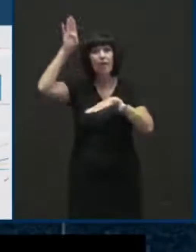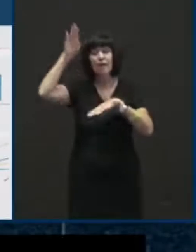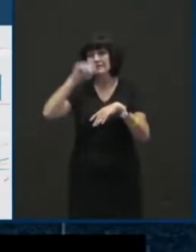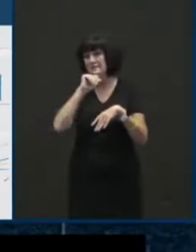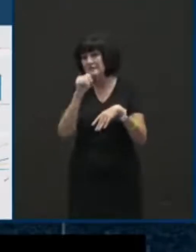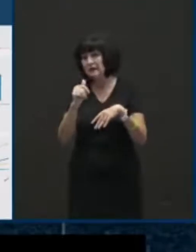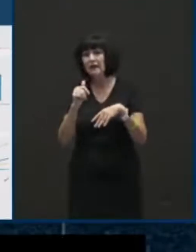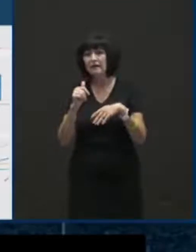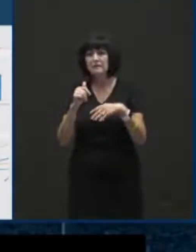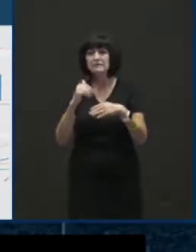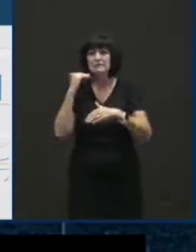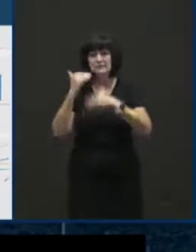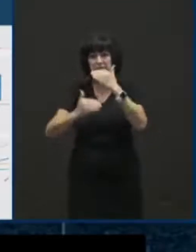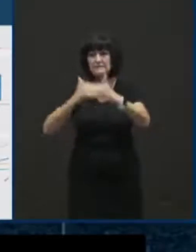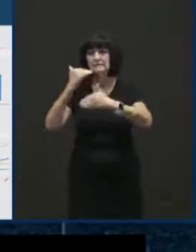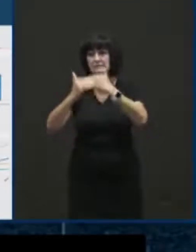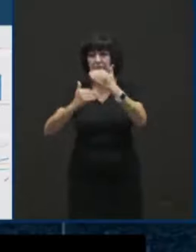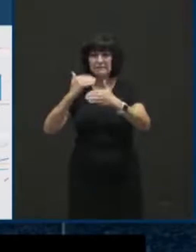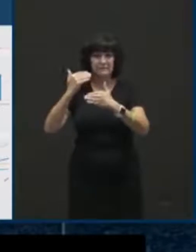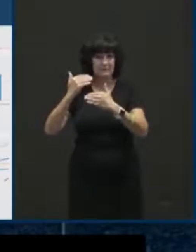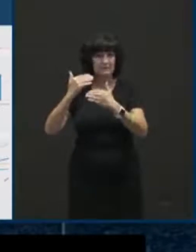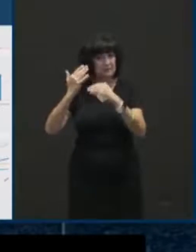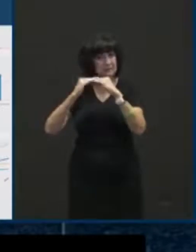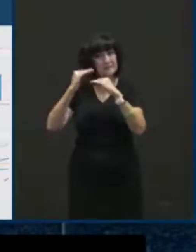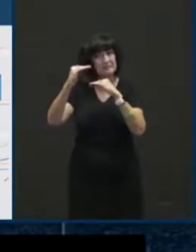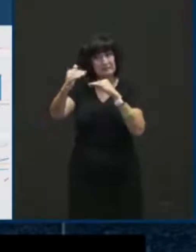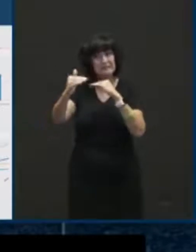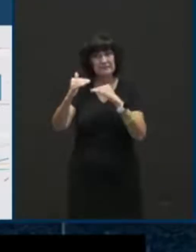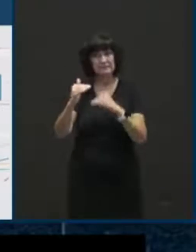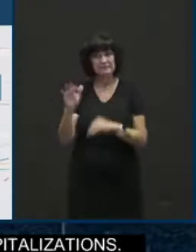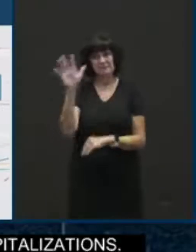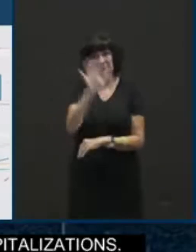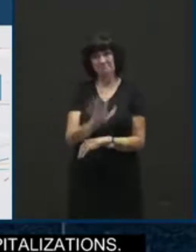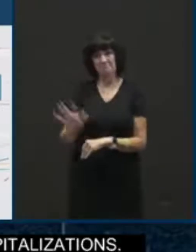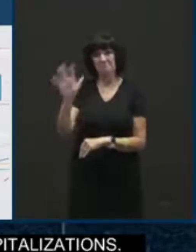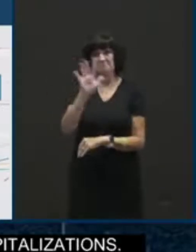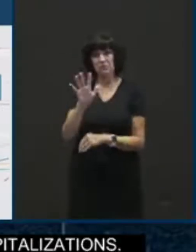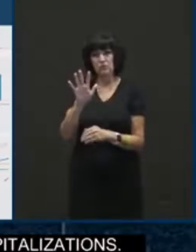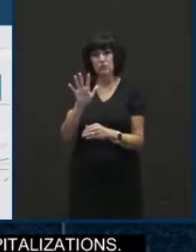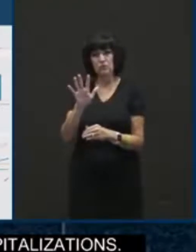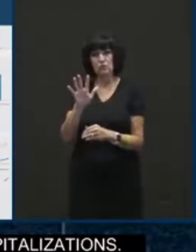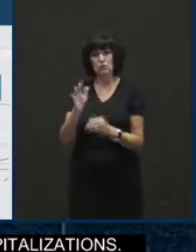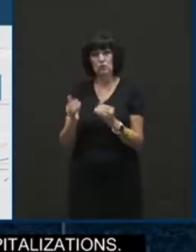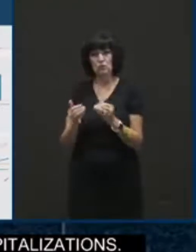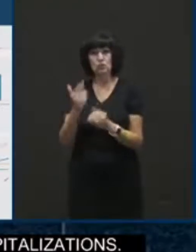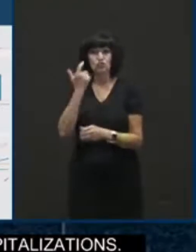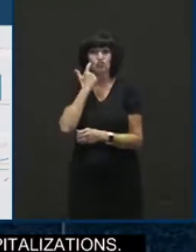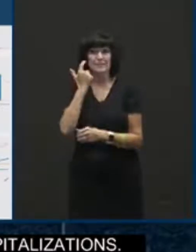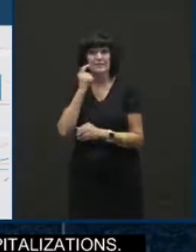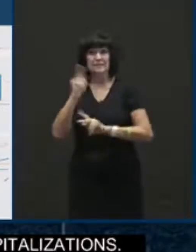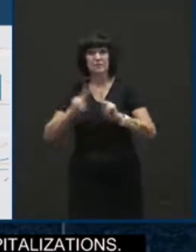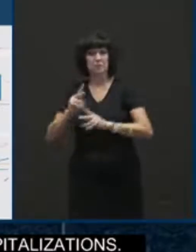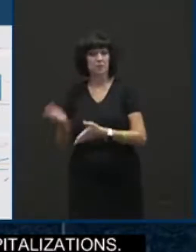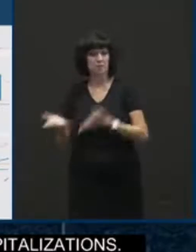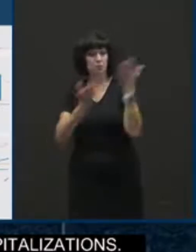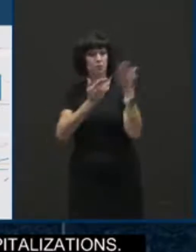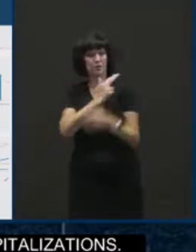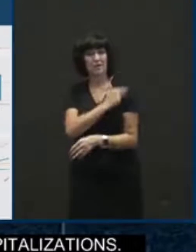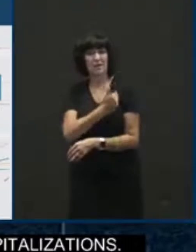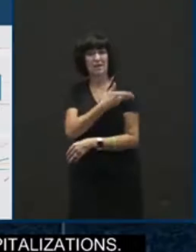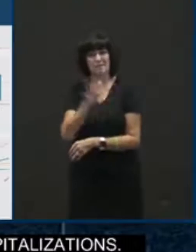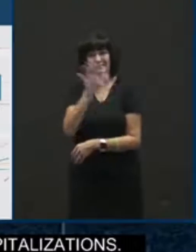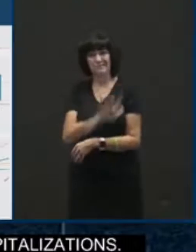hospitalizations. The hospitalizations generally there now at 64, and the